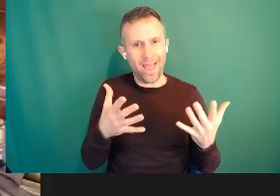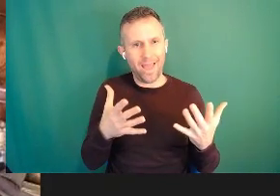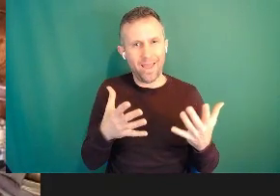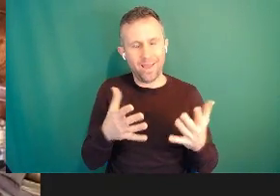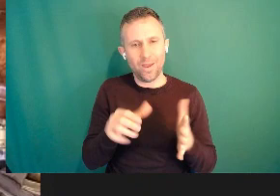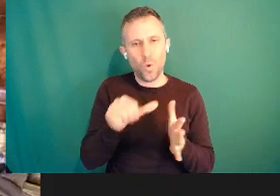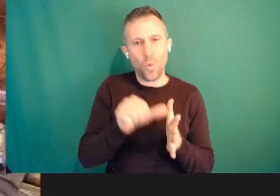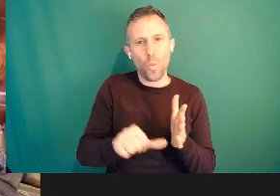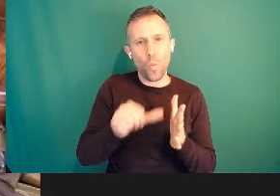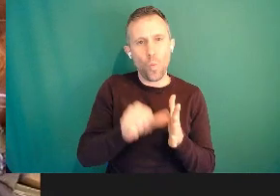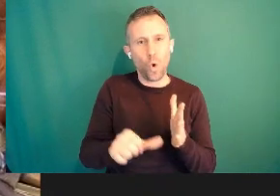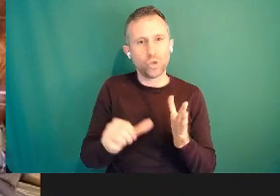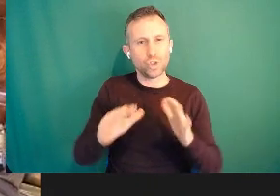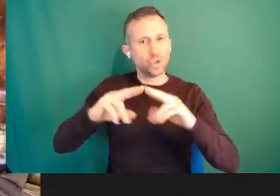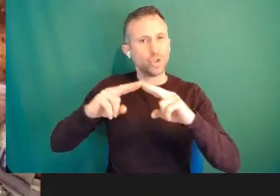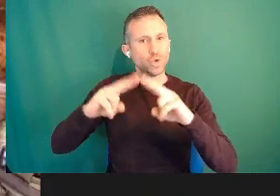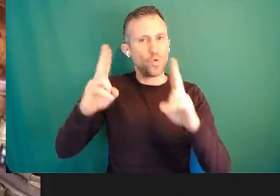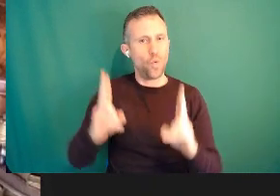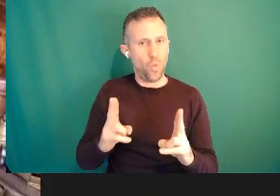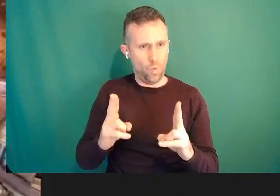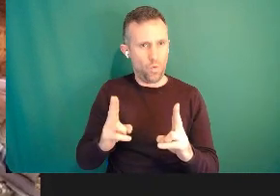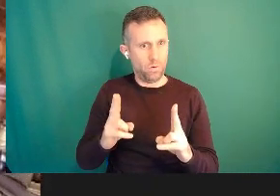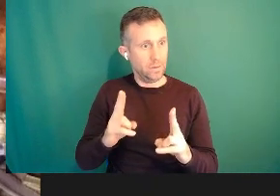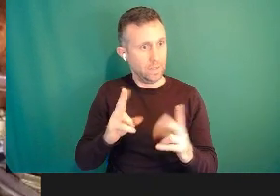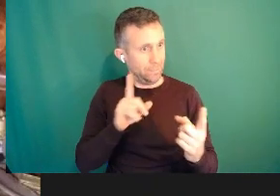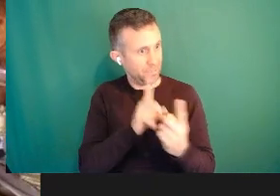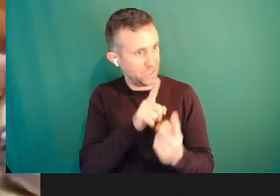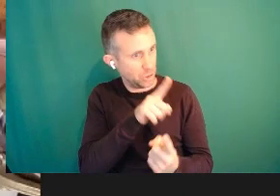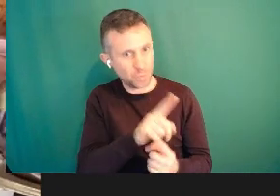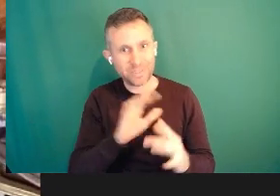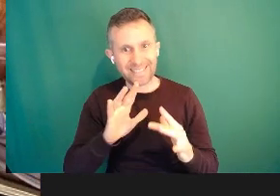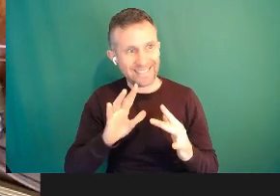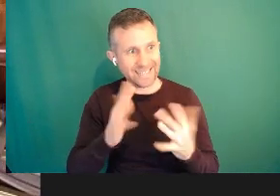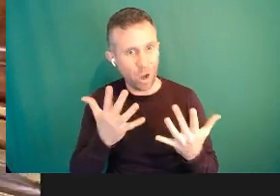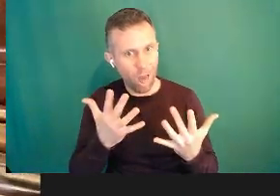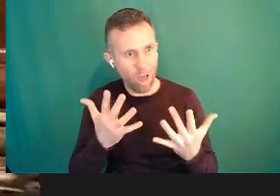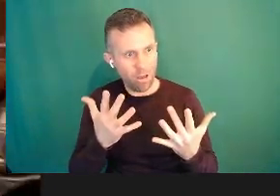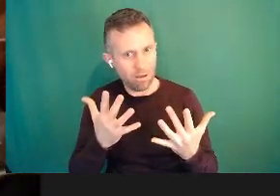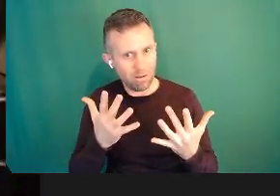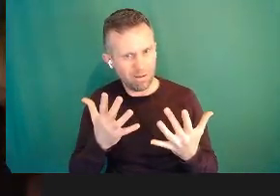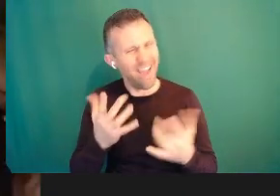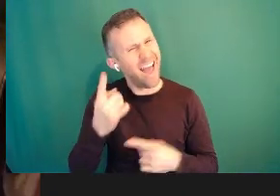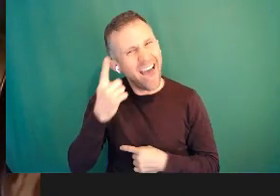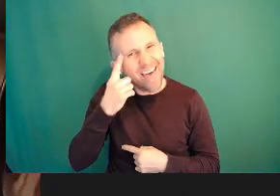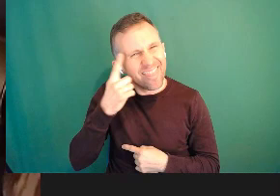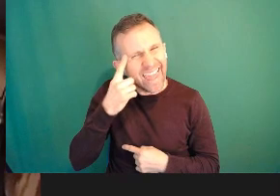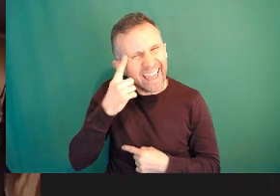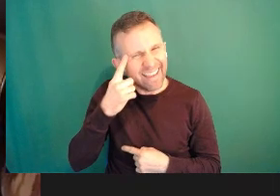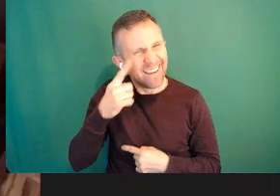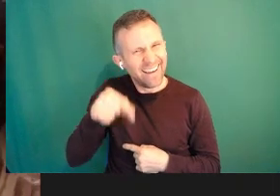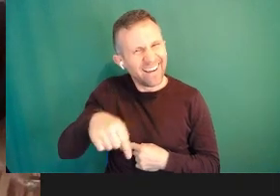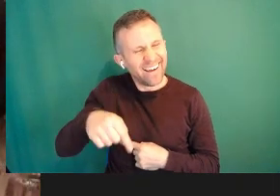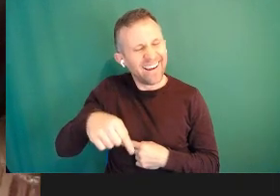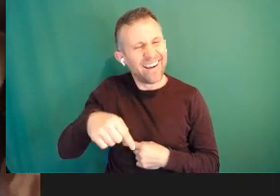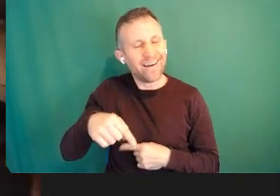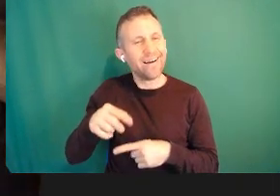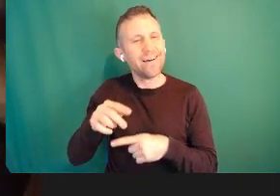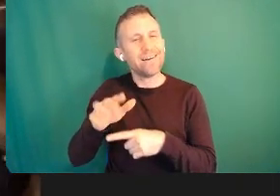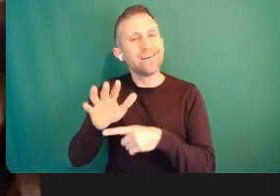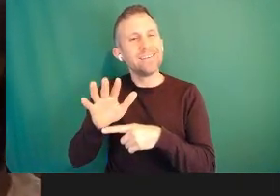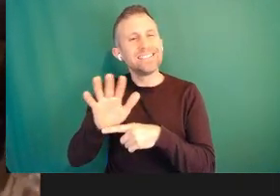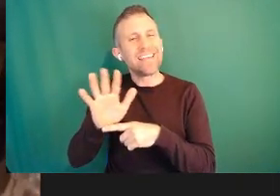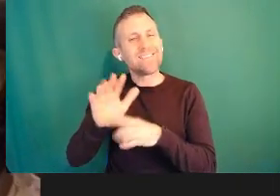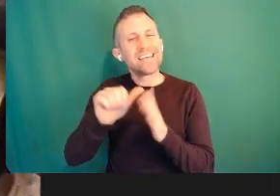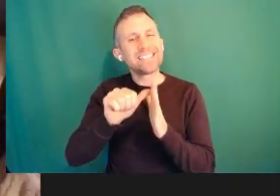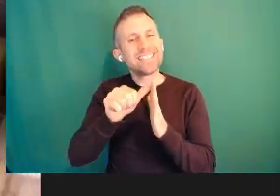think it's from April Fool's Day, when Alison decides to play a trick on Thomas. You've got his death day letter